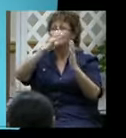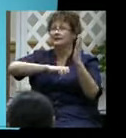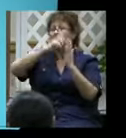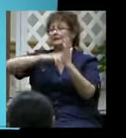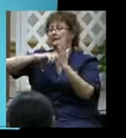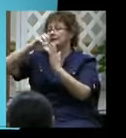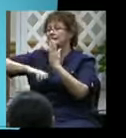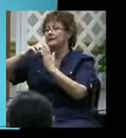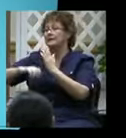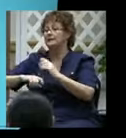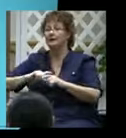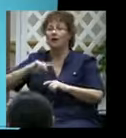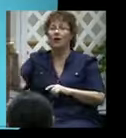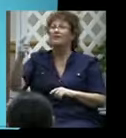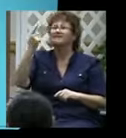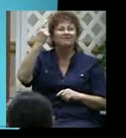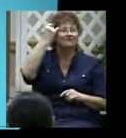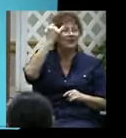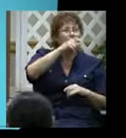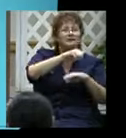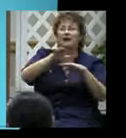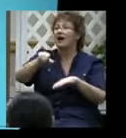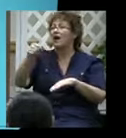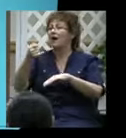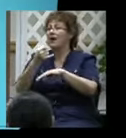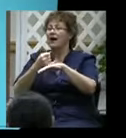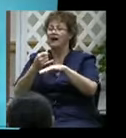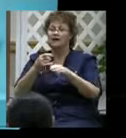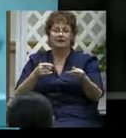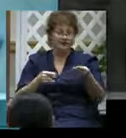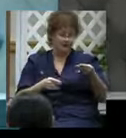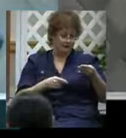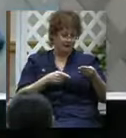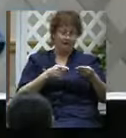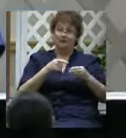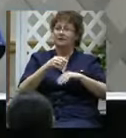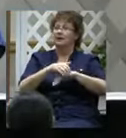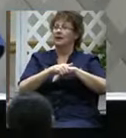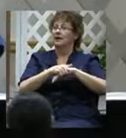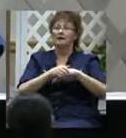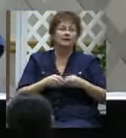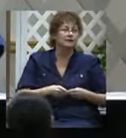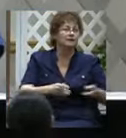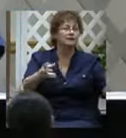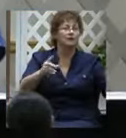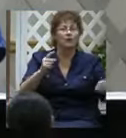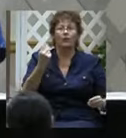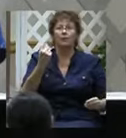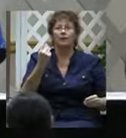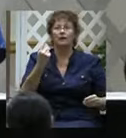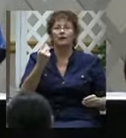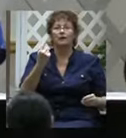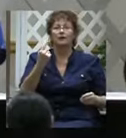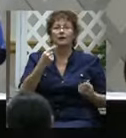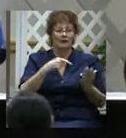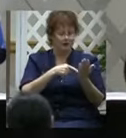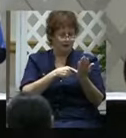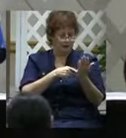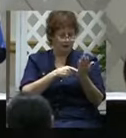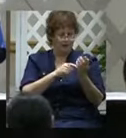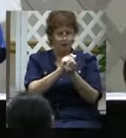to another island, for example, it could be that the English one is the only one being distributed to the communities, and that those translations actually never get